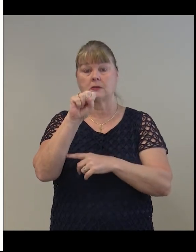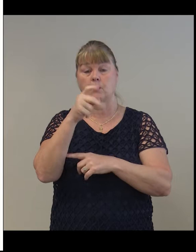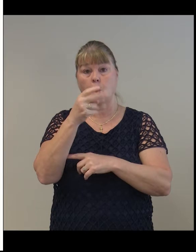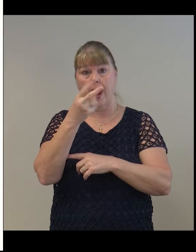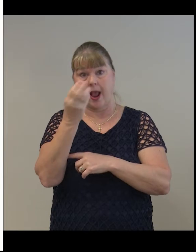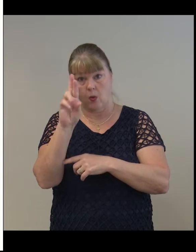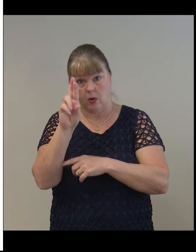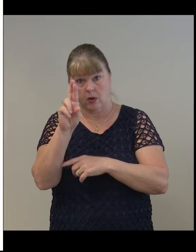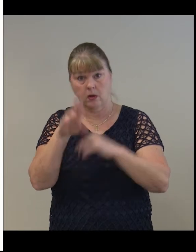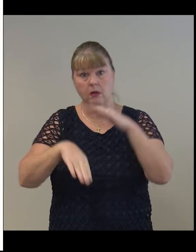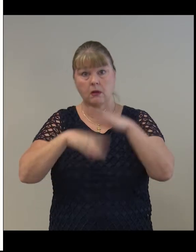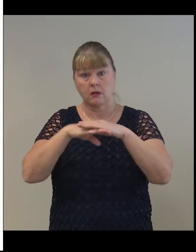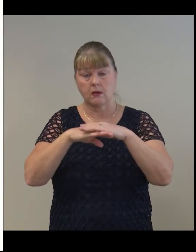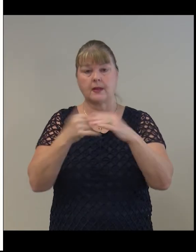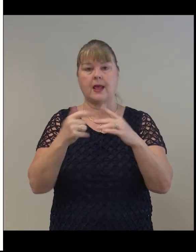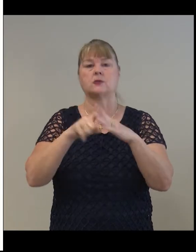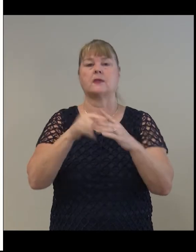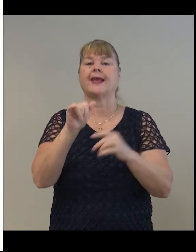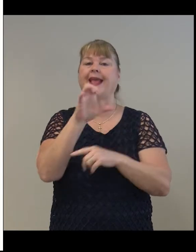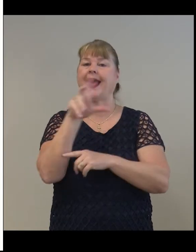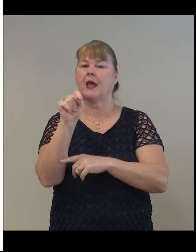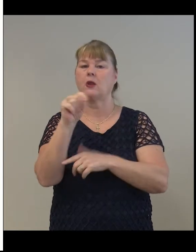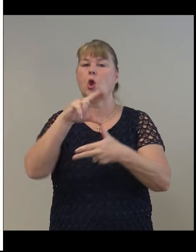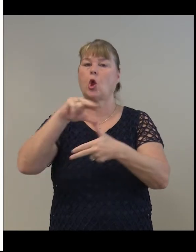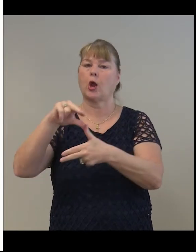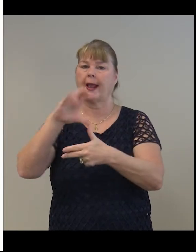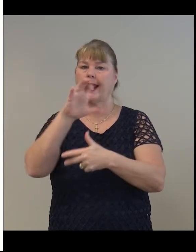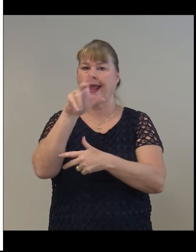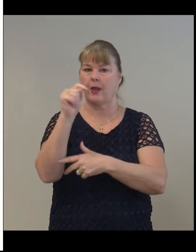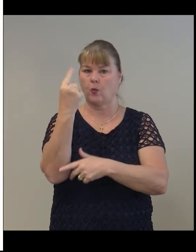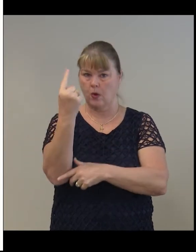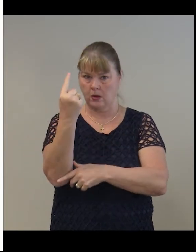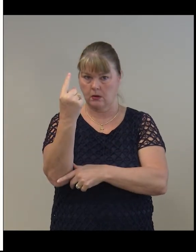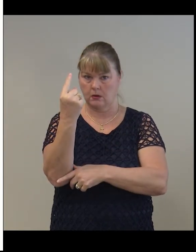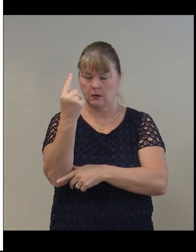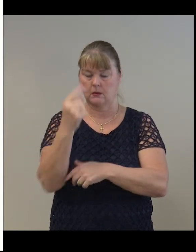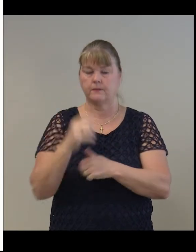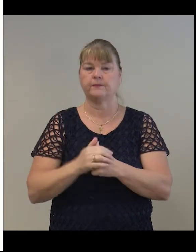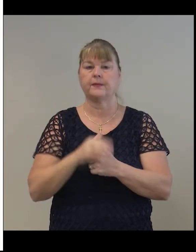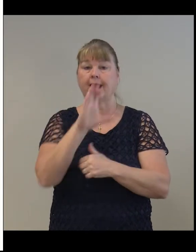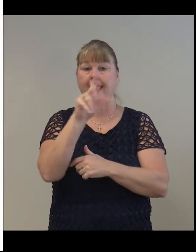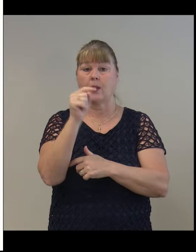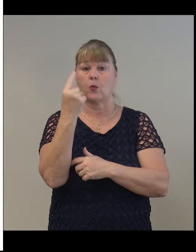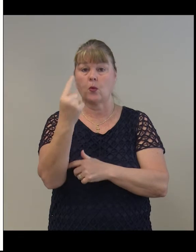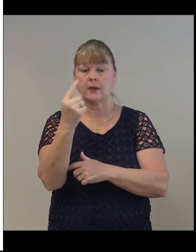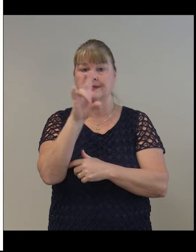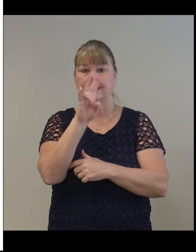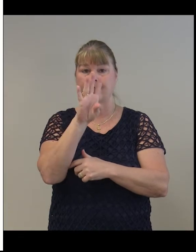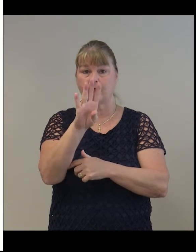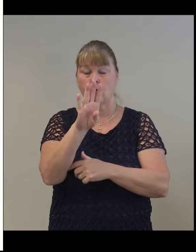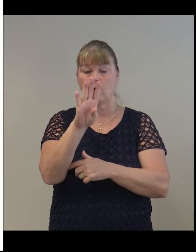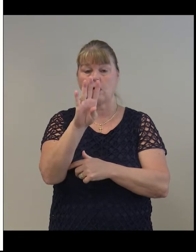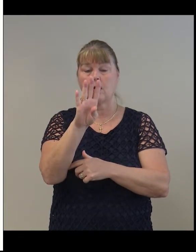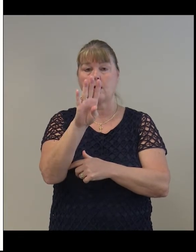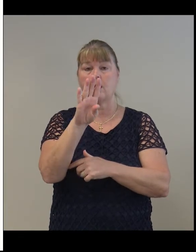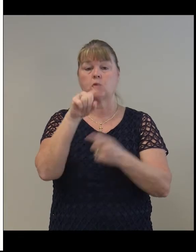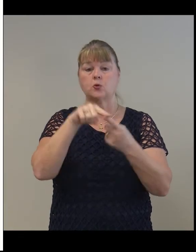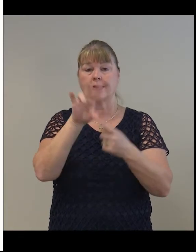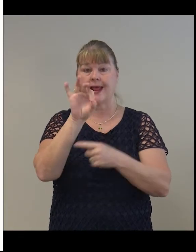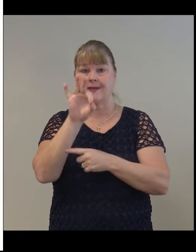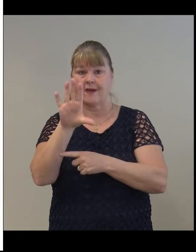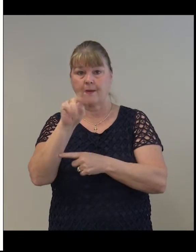now into a hurricane category. So Category 1 is at 74 to 95. Category